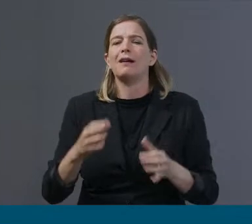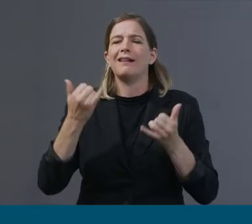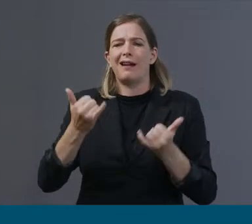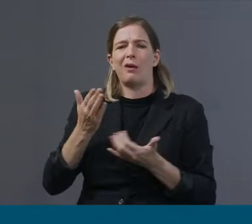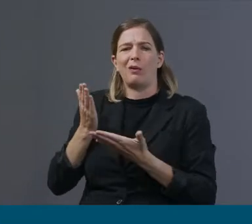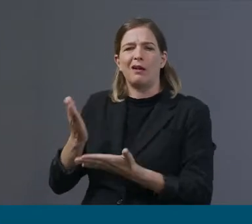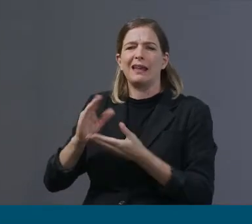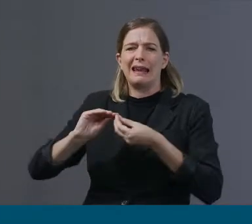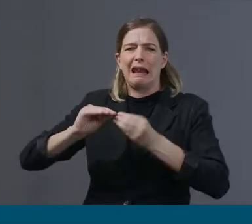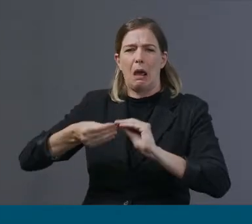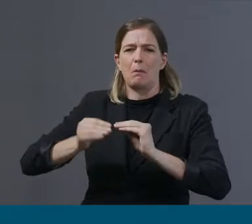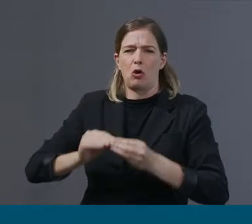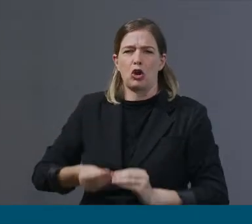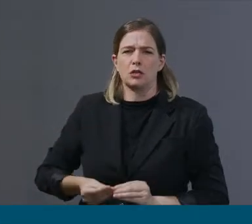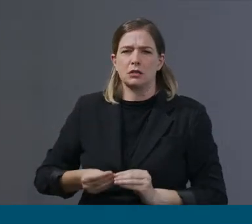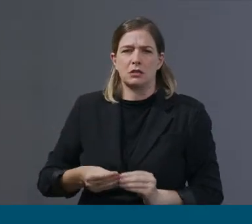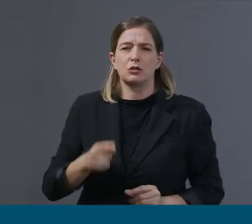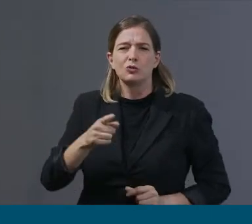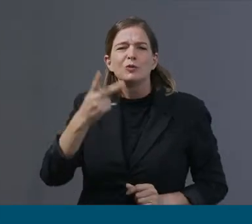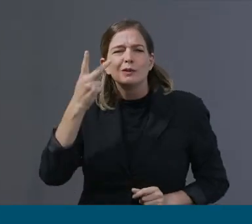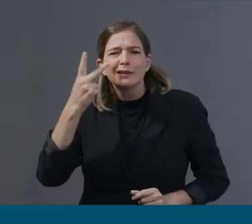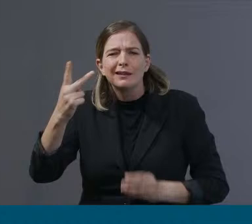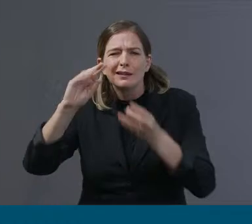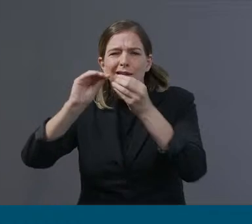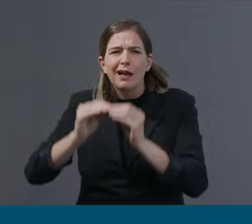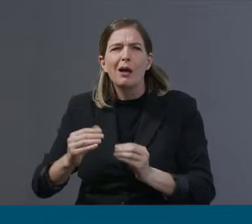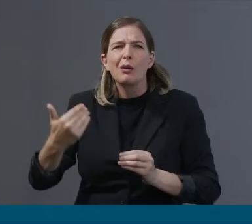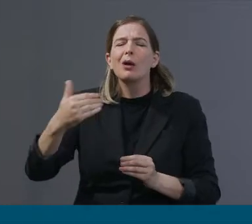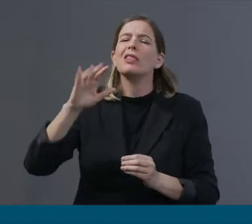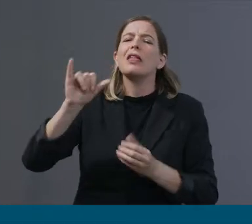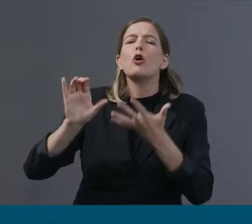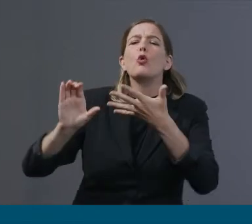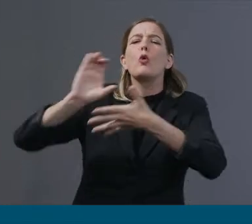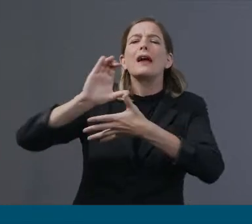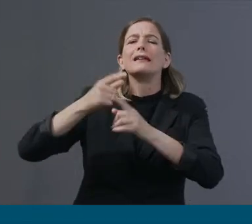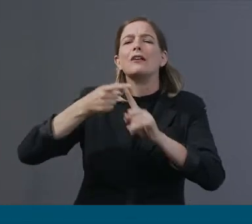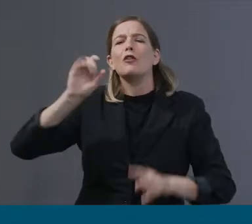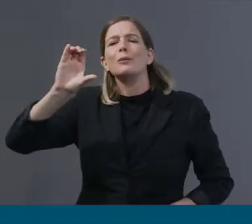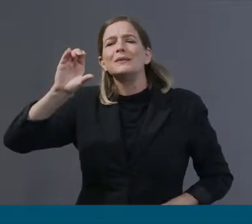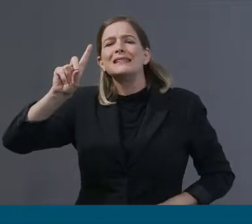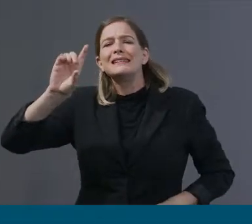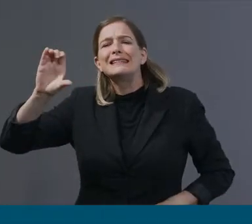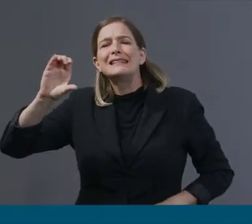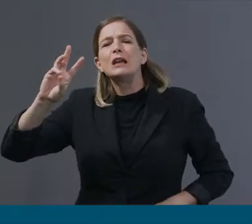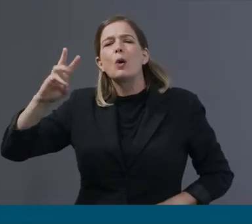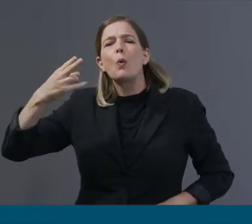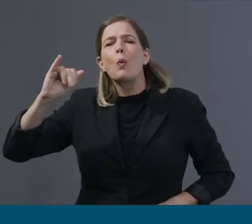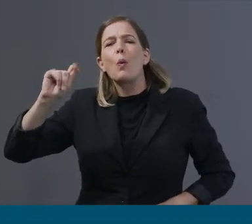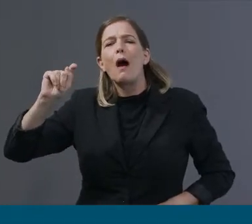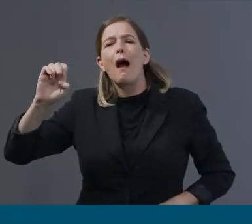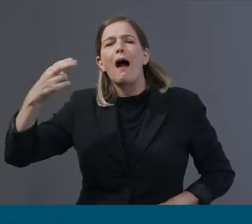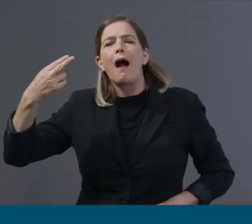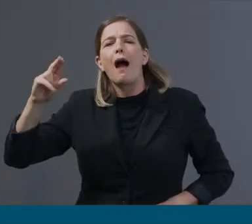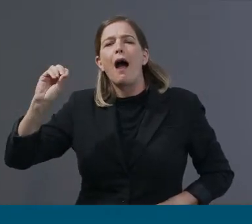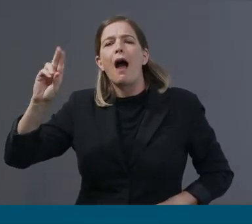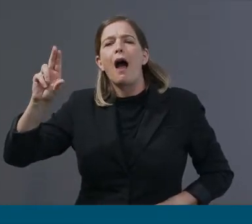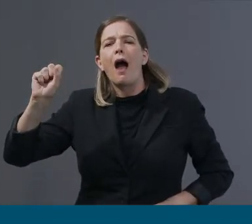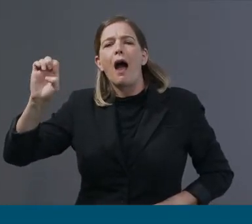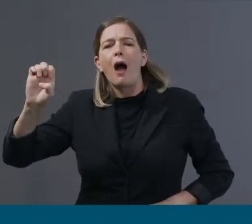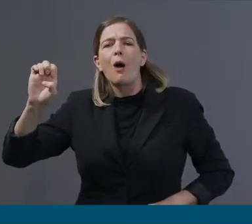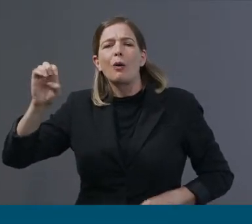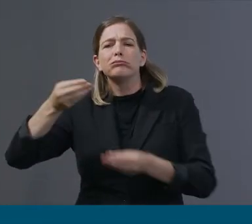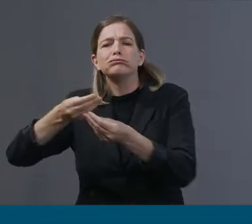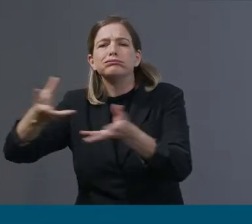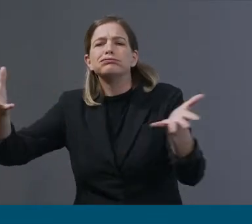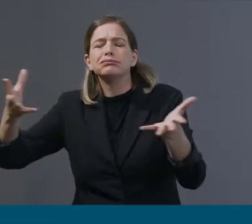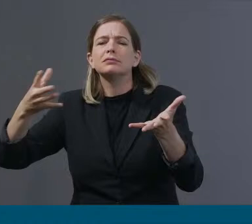You've seen this before. This is the gating criteria provided to all the governors by the White House and Centers for Disease Control. We'll